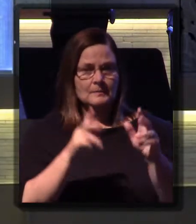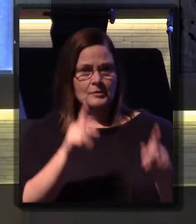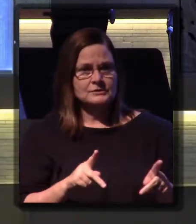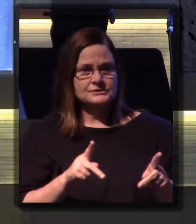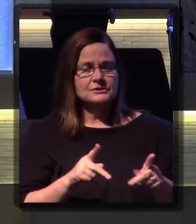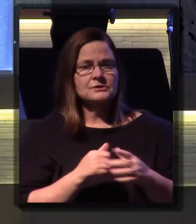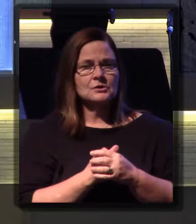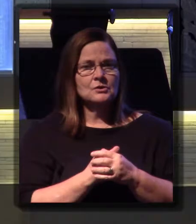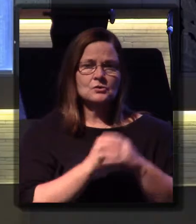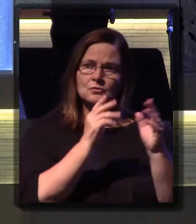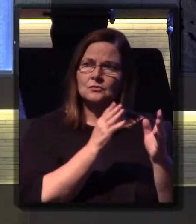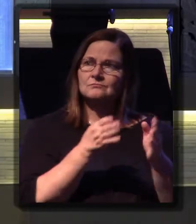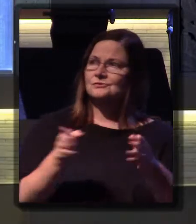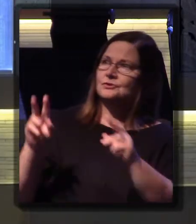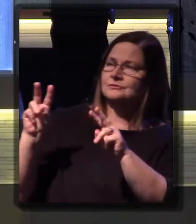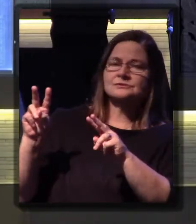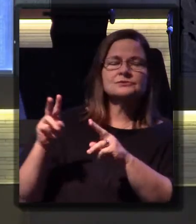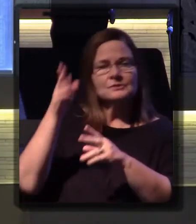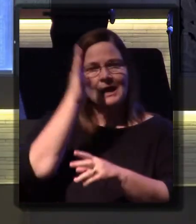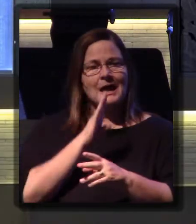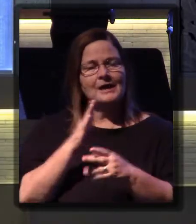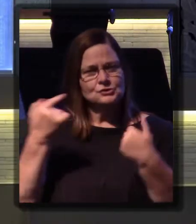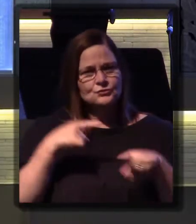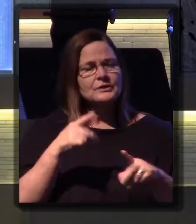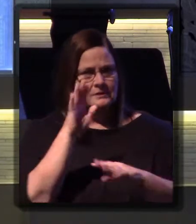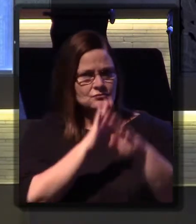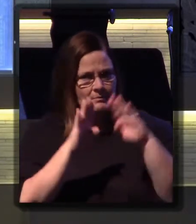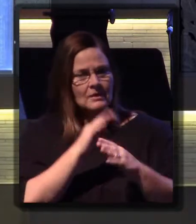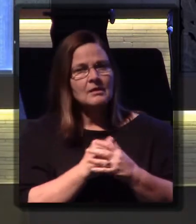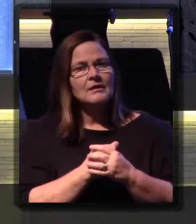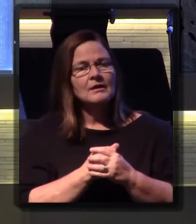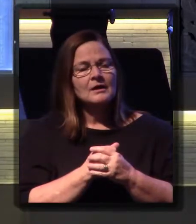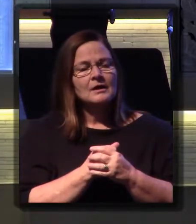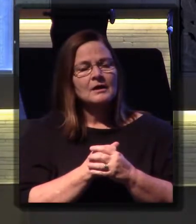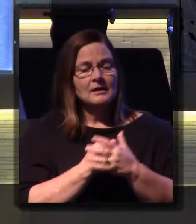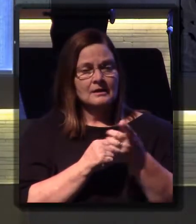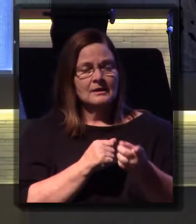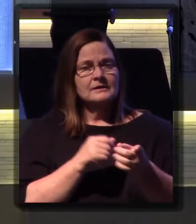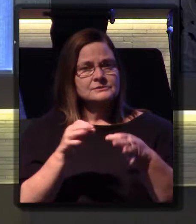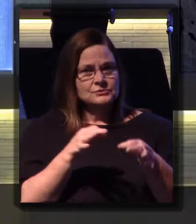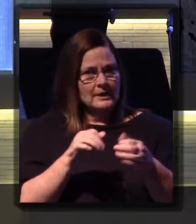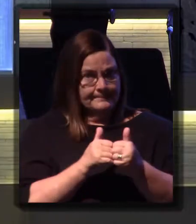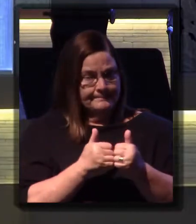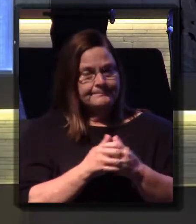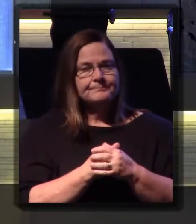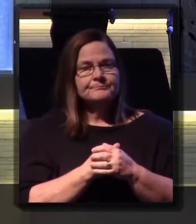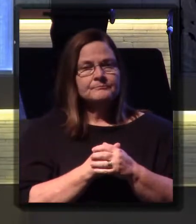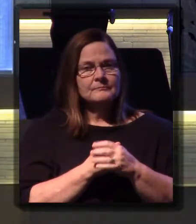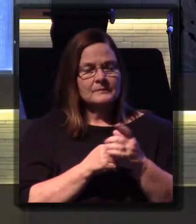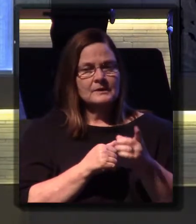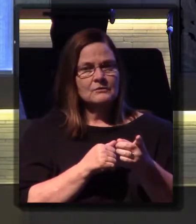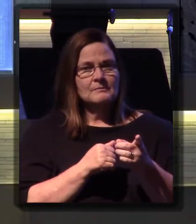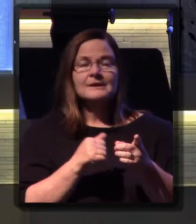another truth about this person who turns to God and his word in our times of difficulty. We